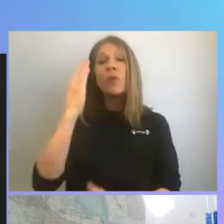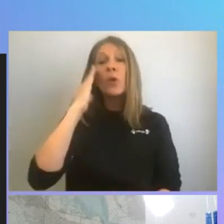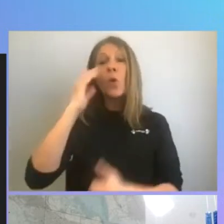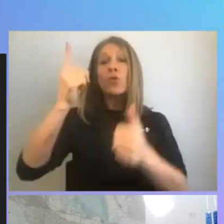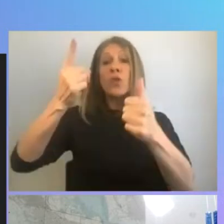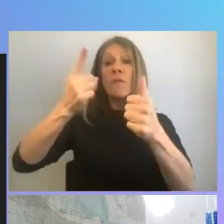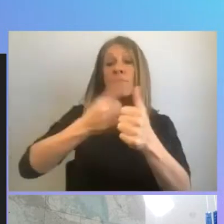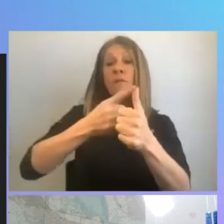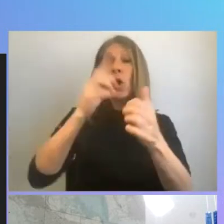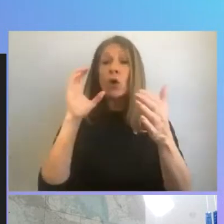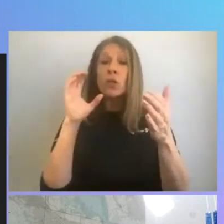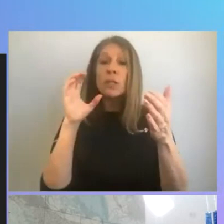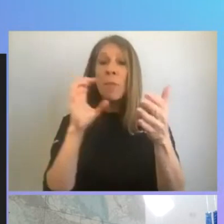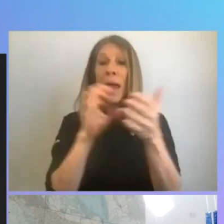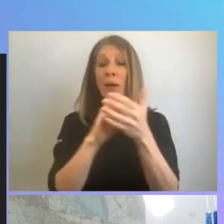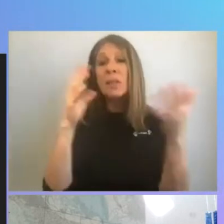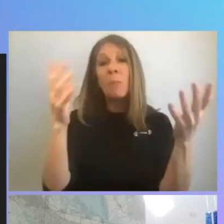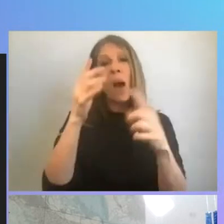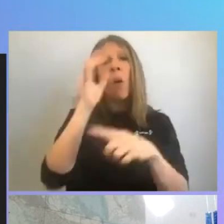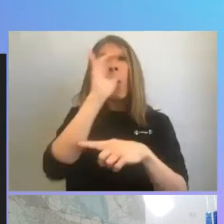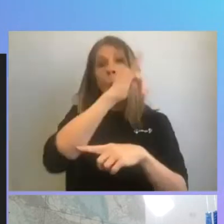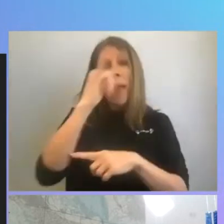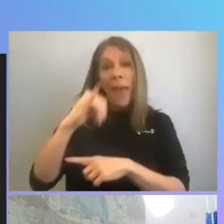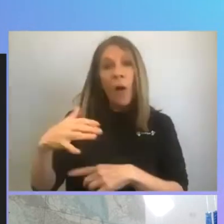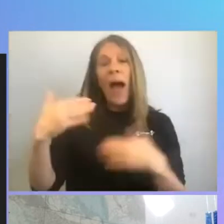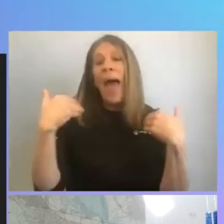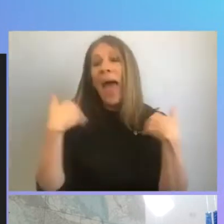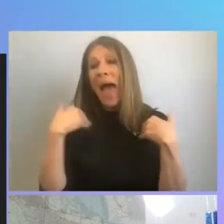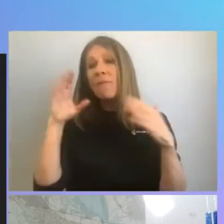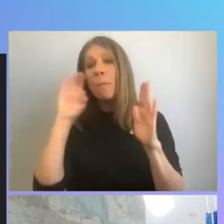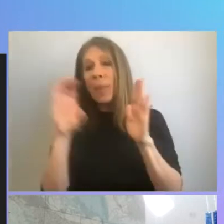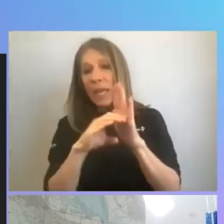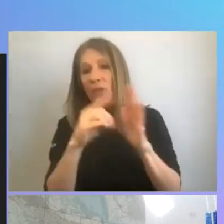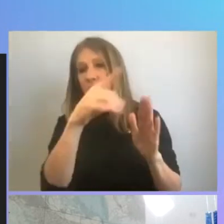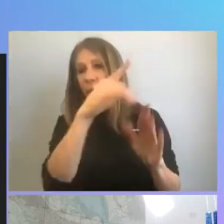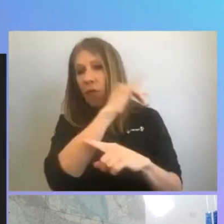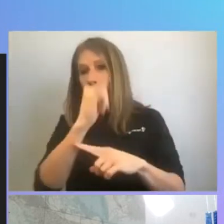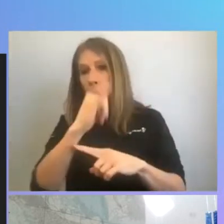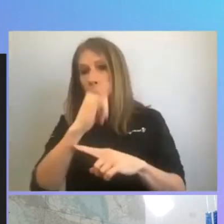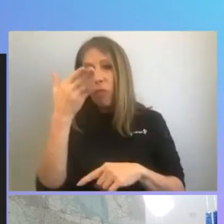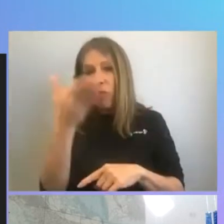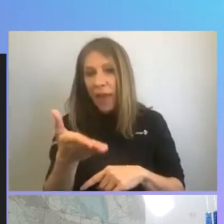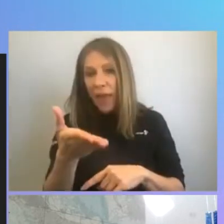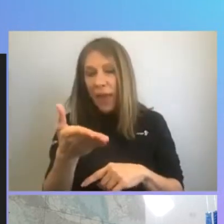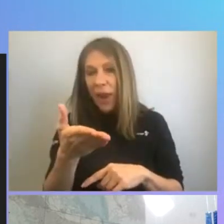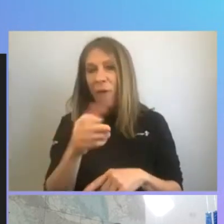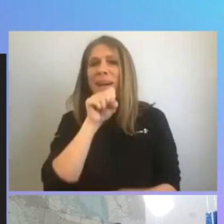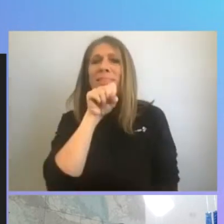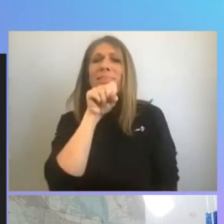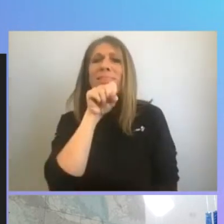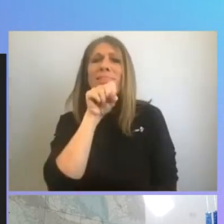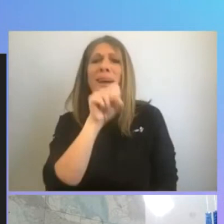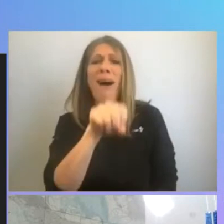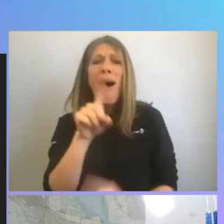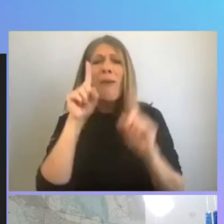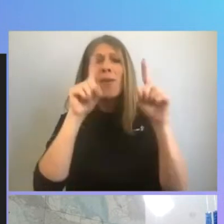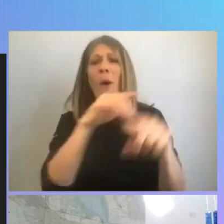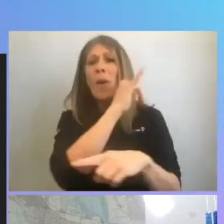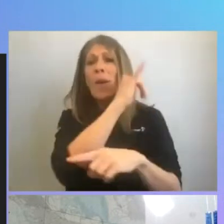of Moby Dick. It's about a whale, and I have a picture of a humpback whale here in Monterey because I love going whale